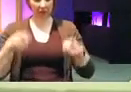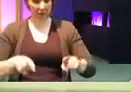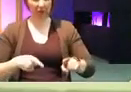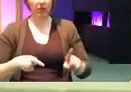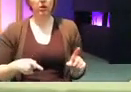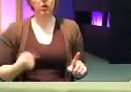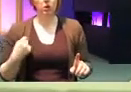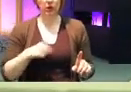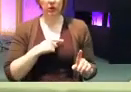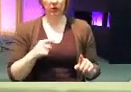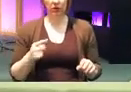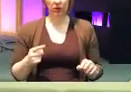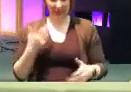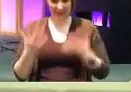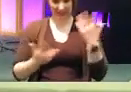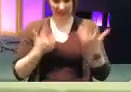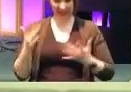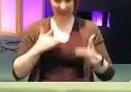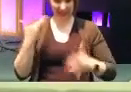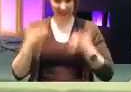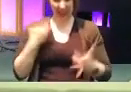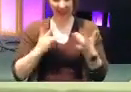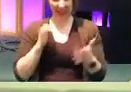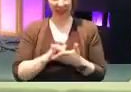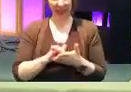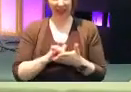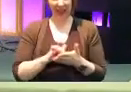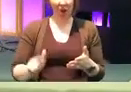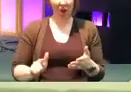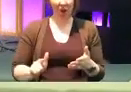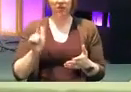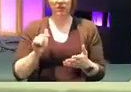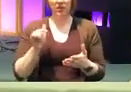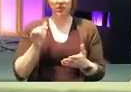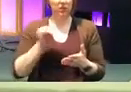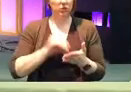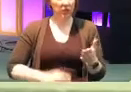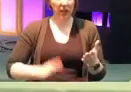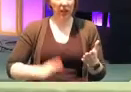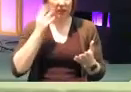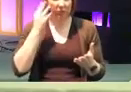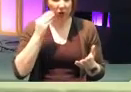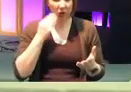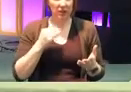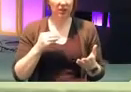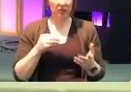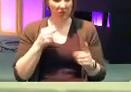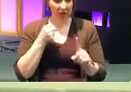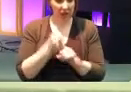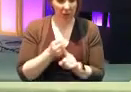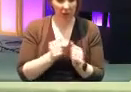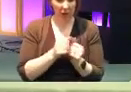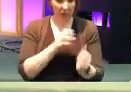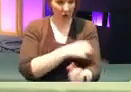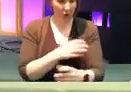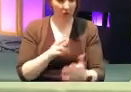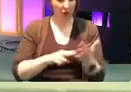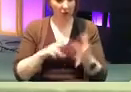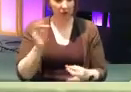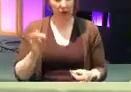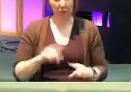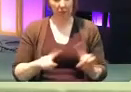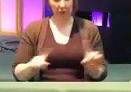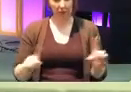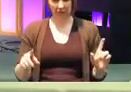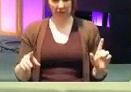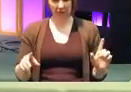is that we were fired up and excited from all these students that had experienced this power and this personal encounter with Jesus and with the Holy Spirit. But we found